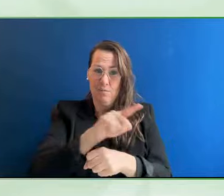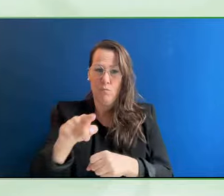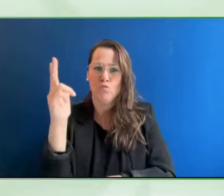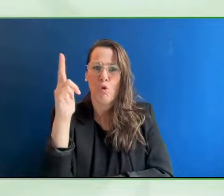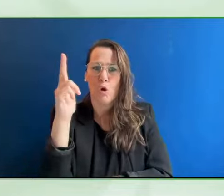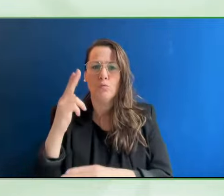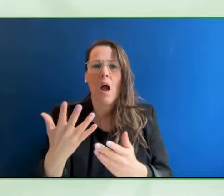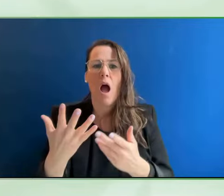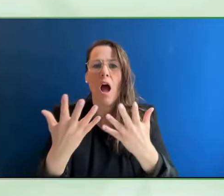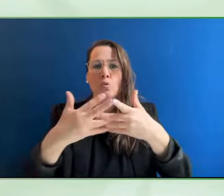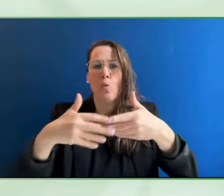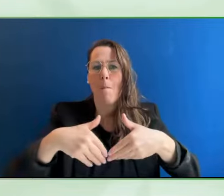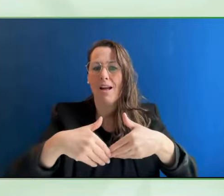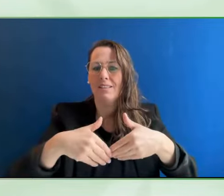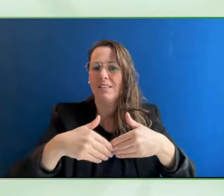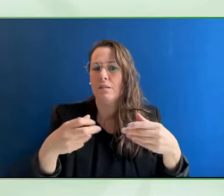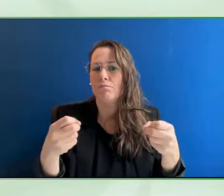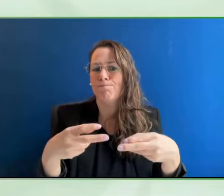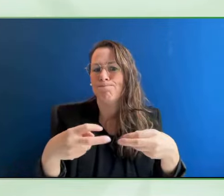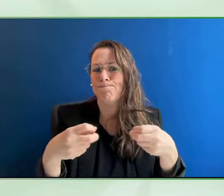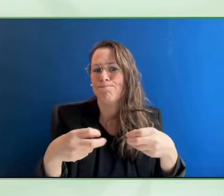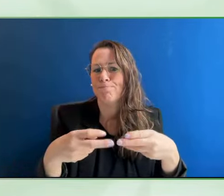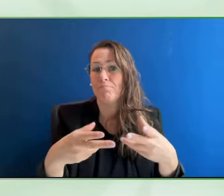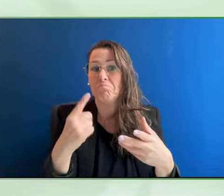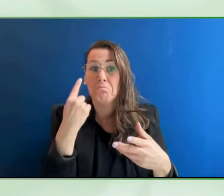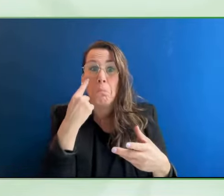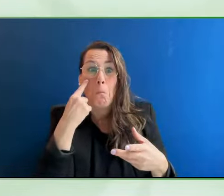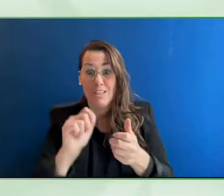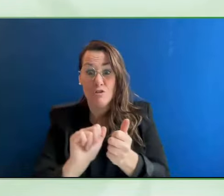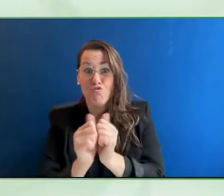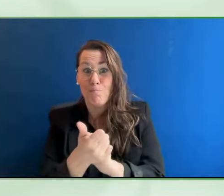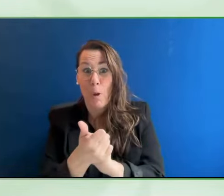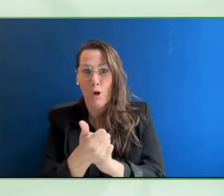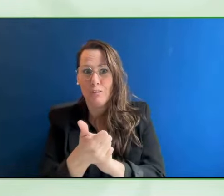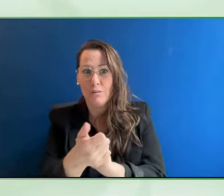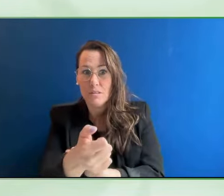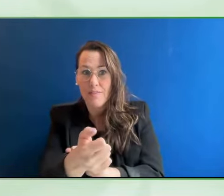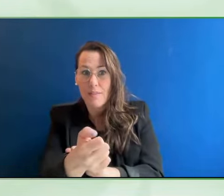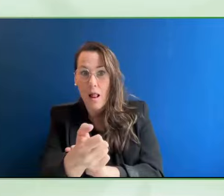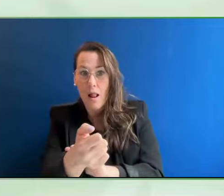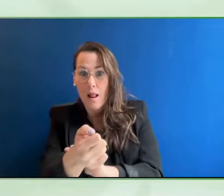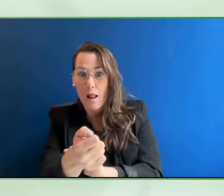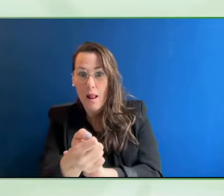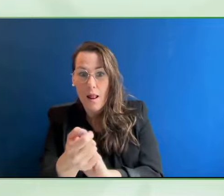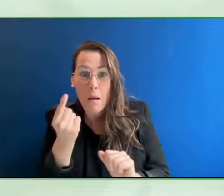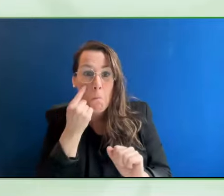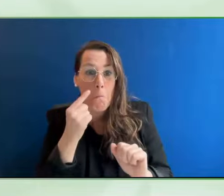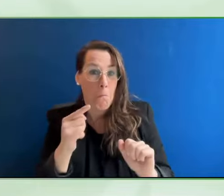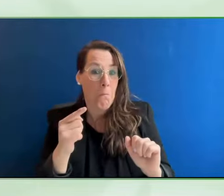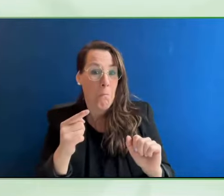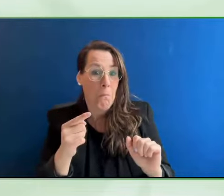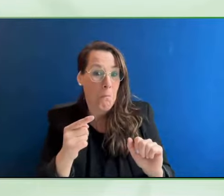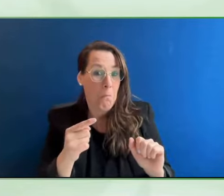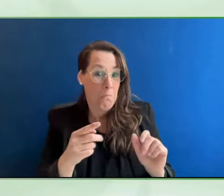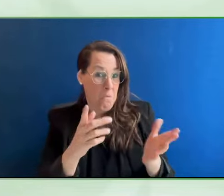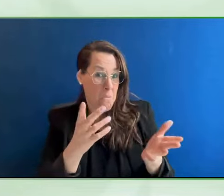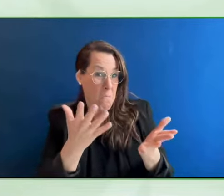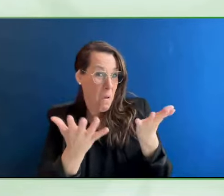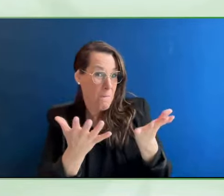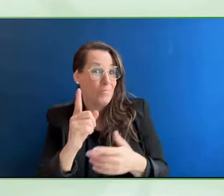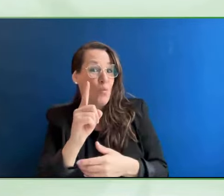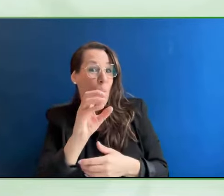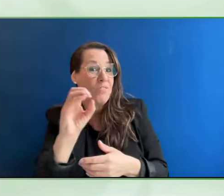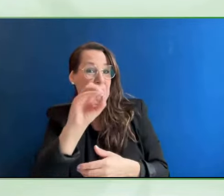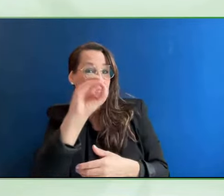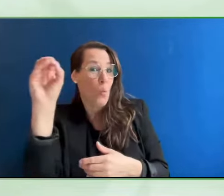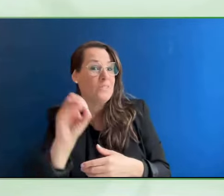hours a year with audio descriptions for the blind persons, and more than 700 hours with Austrian Sign Language. And